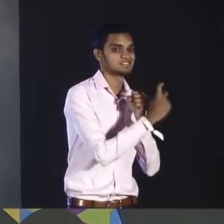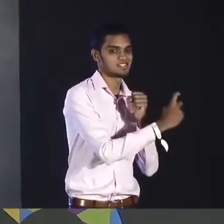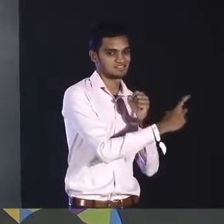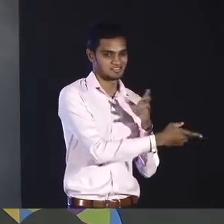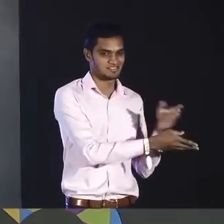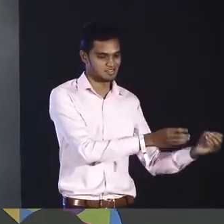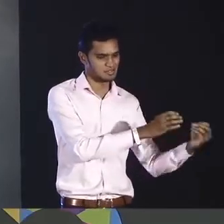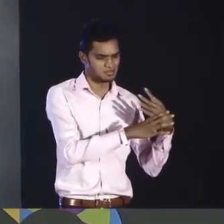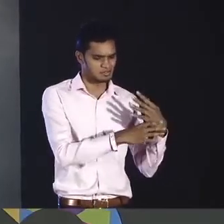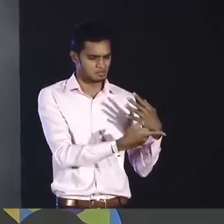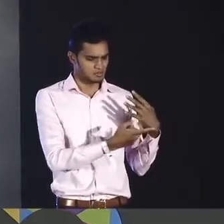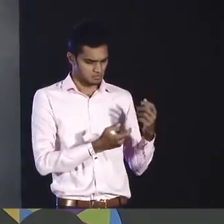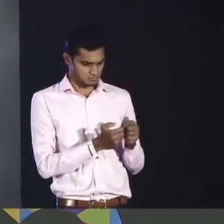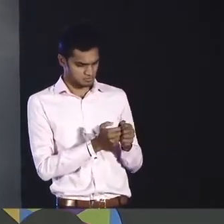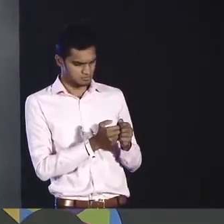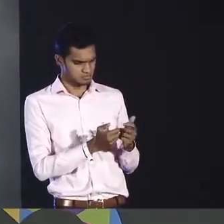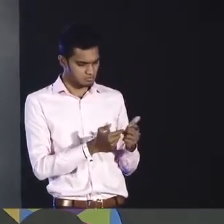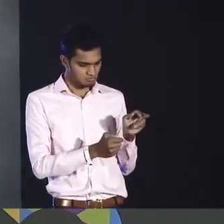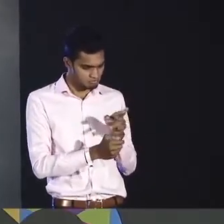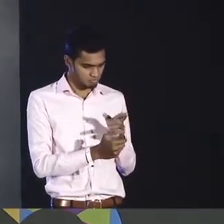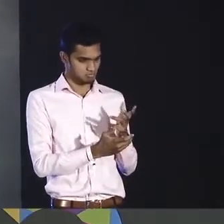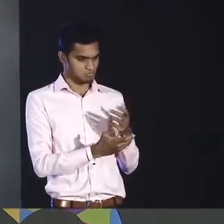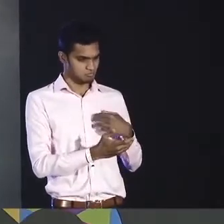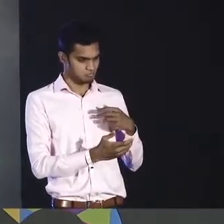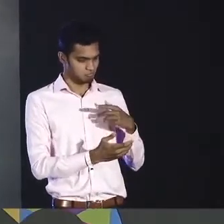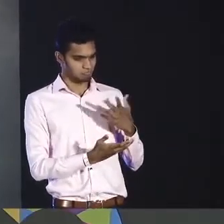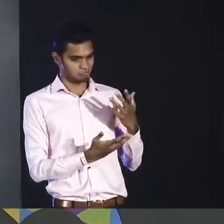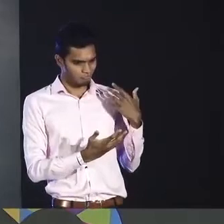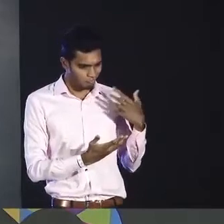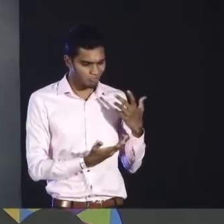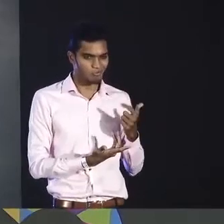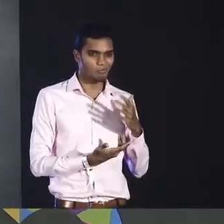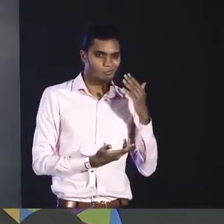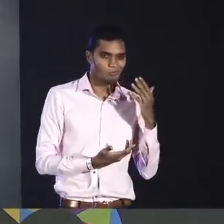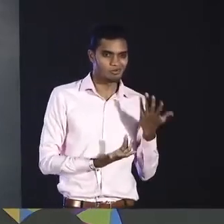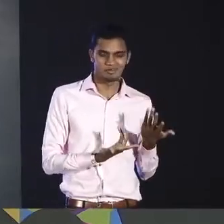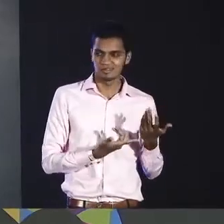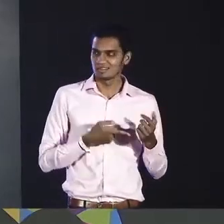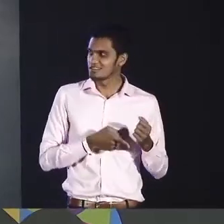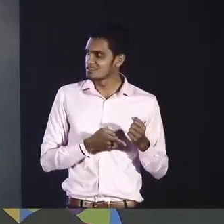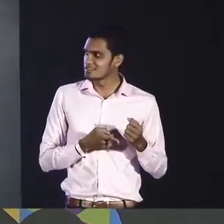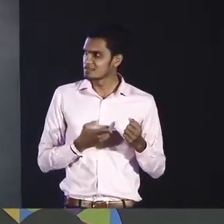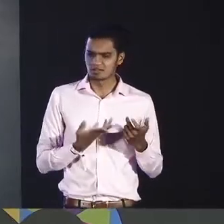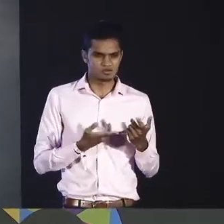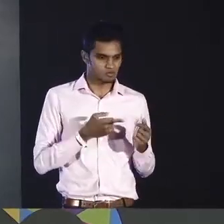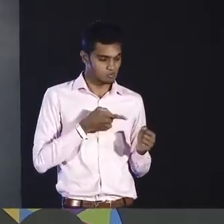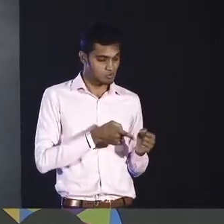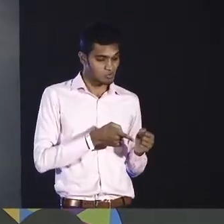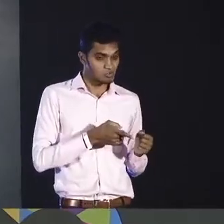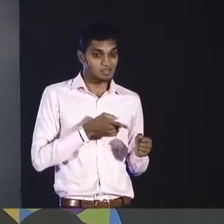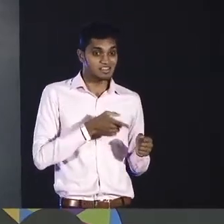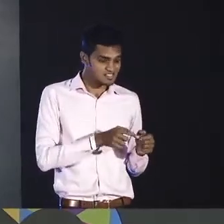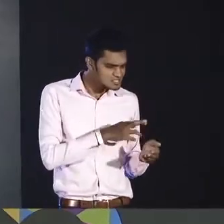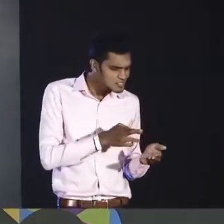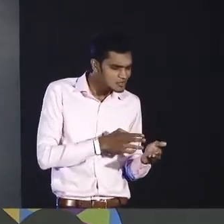realized what it means when you get praised by family members. The SMS of my son Pratyush read, "You are the best daddy in